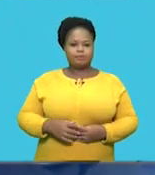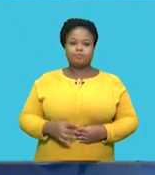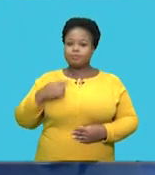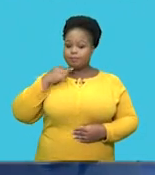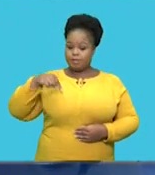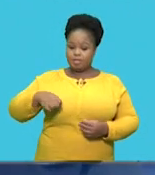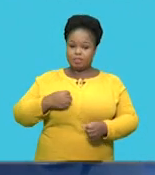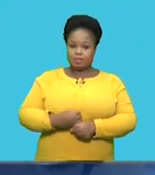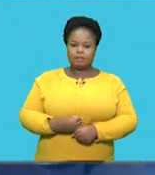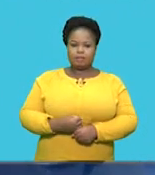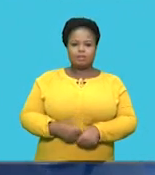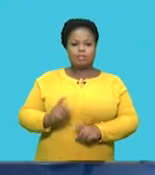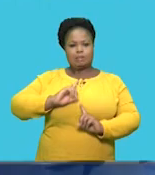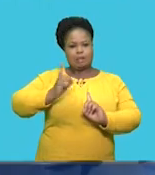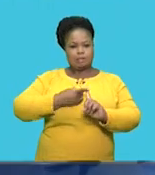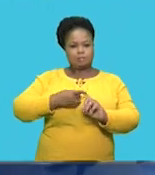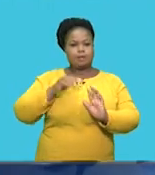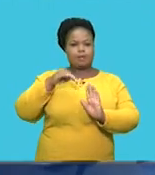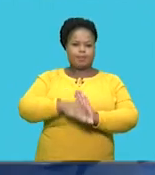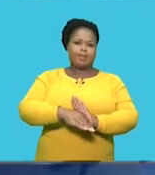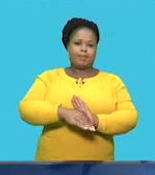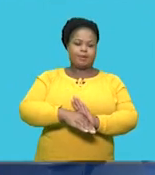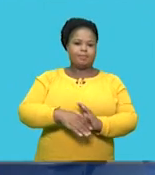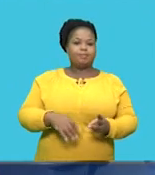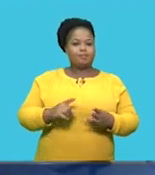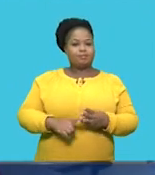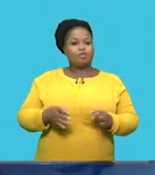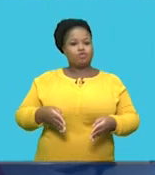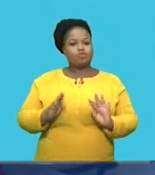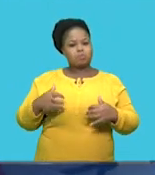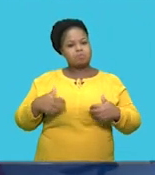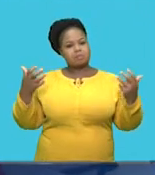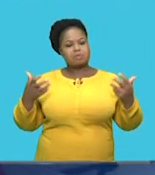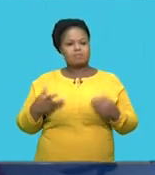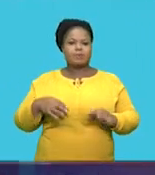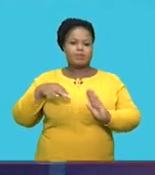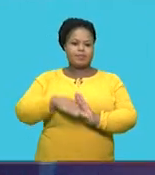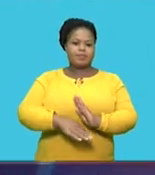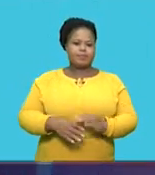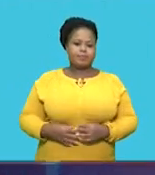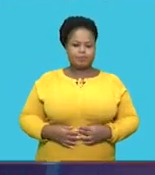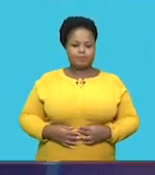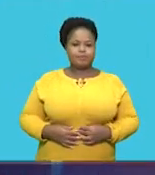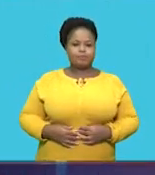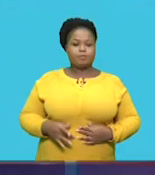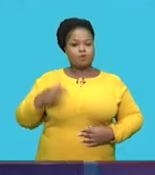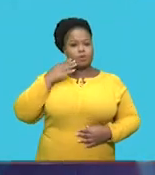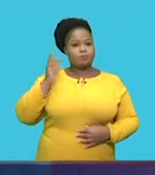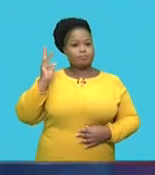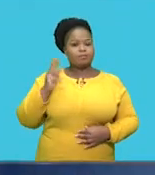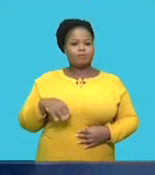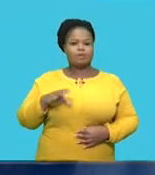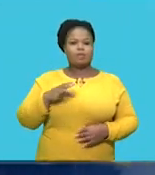year the number of accidents has decreased, the number of road rage has decreased. Puong ya hae